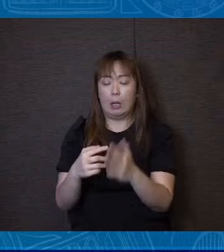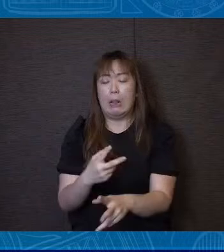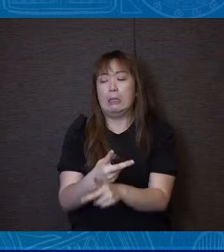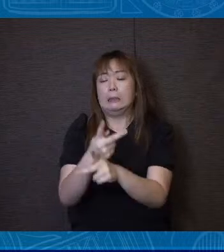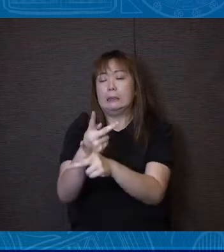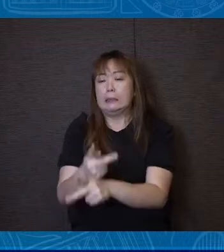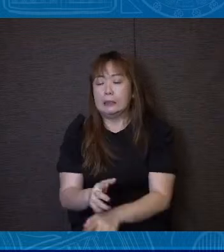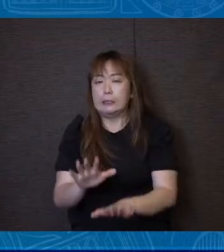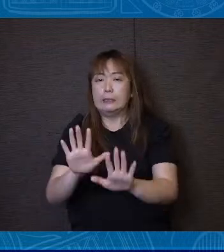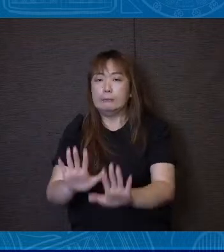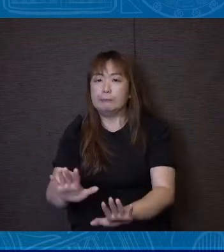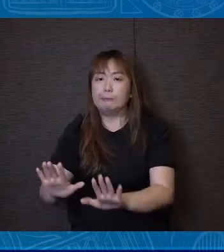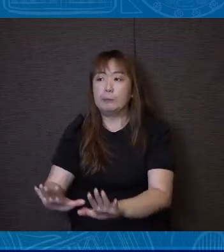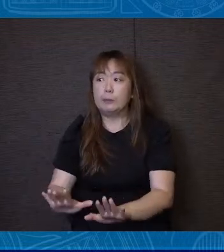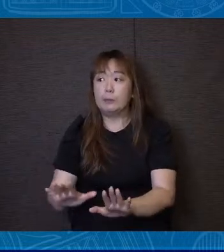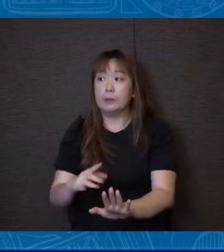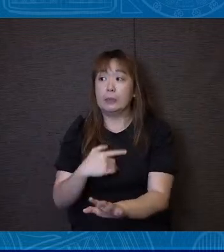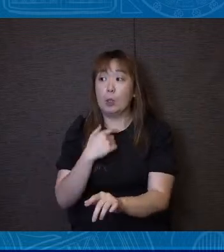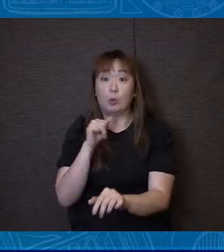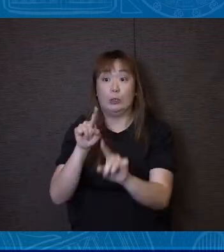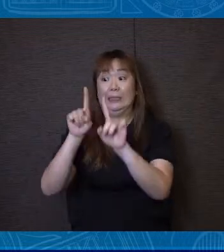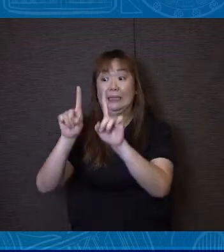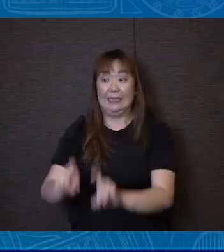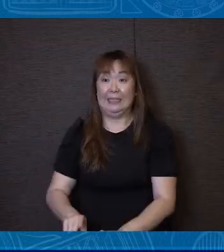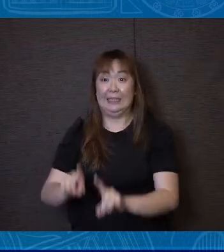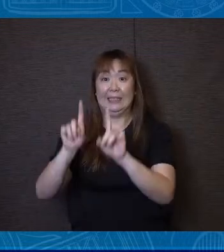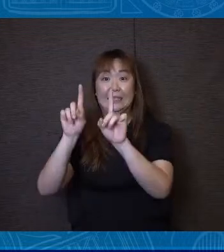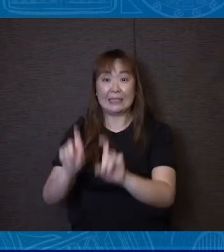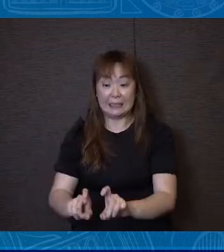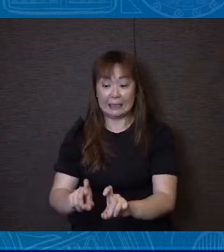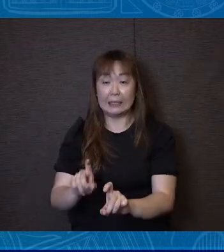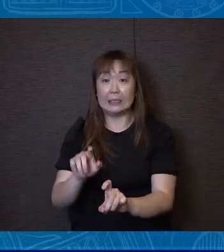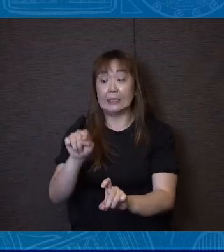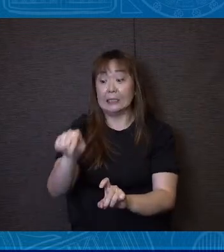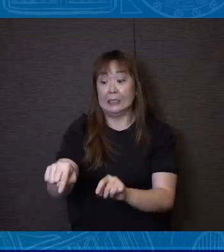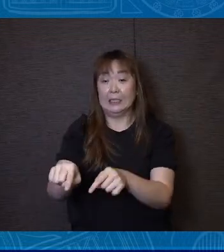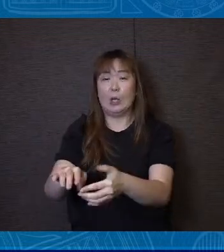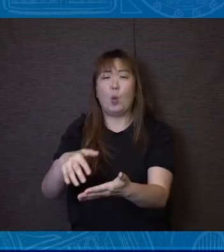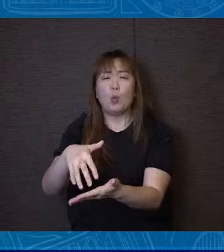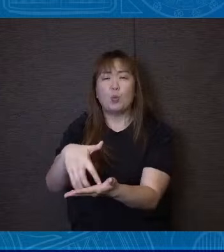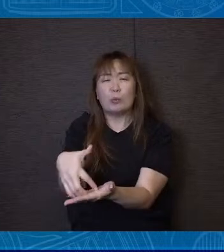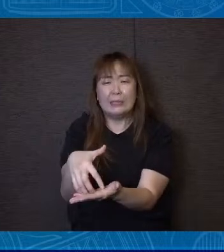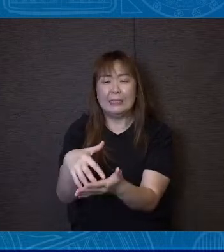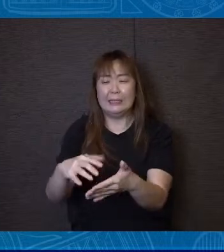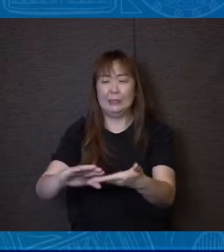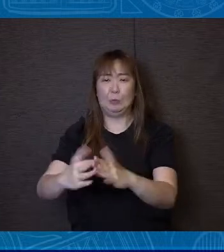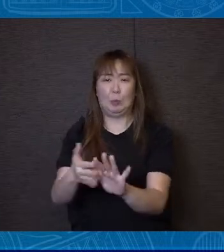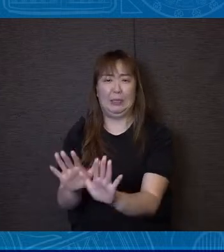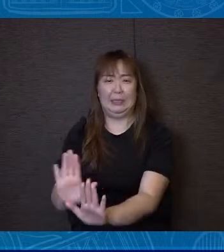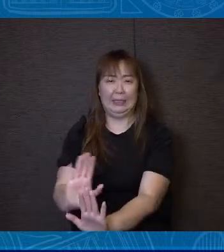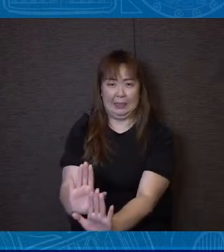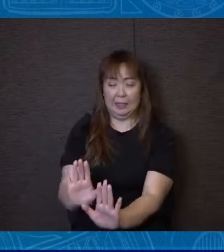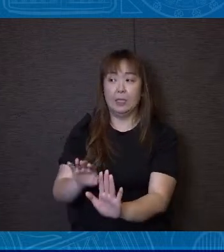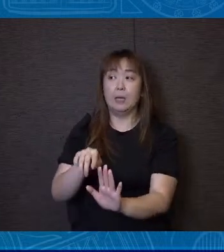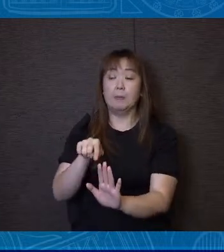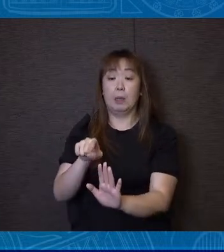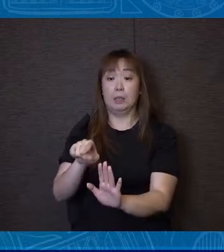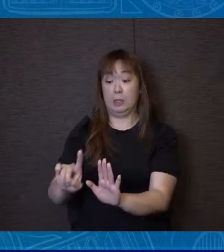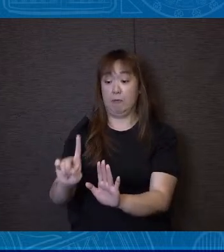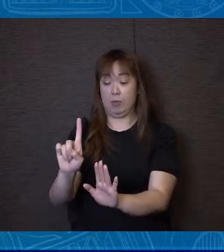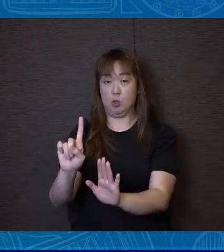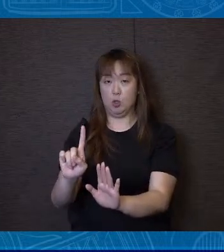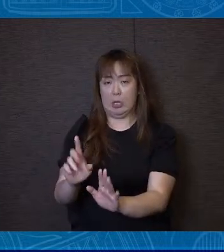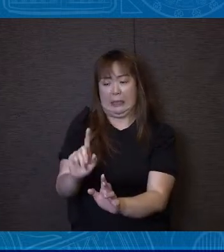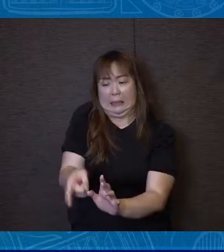testing emerging technologies on the most vulnerable populations. We should really be, there needs to be proper safeguarding